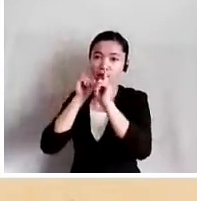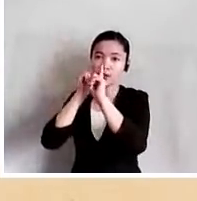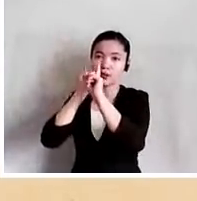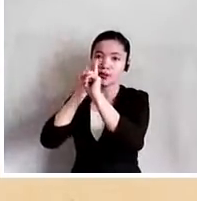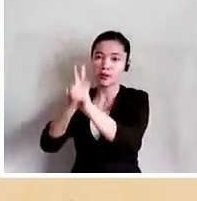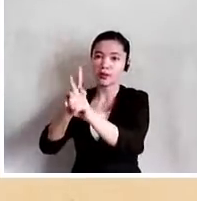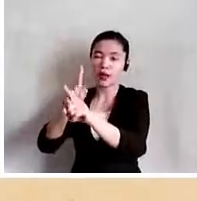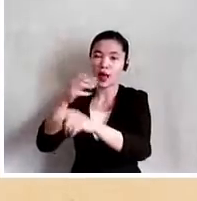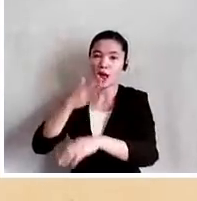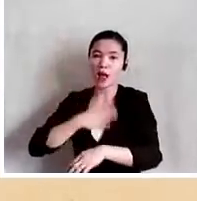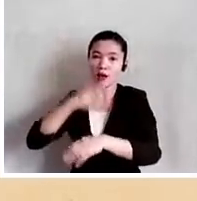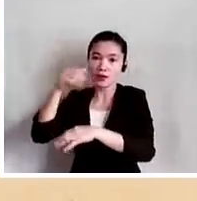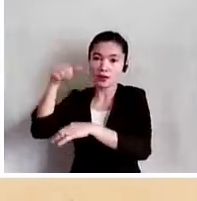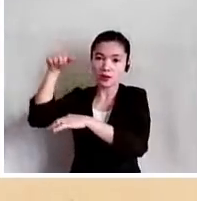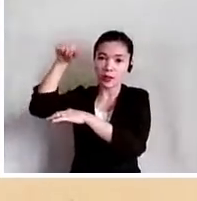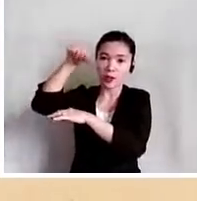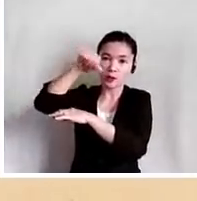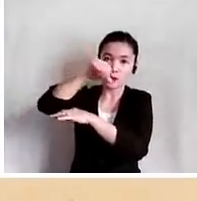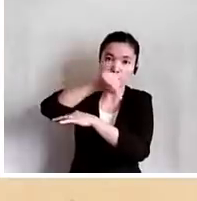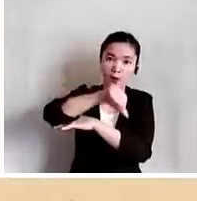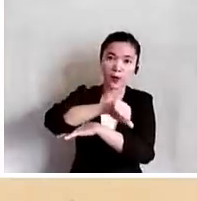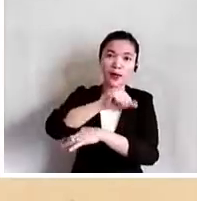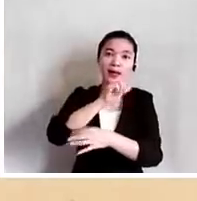pour clean water on you